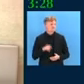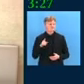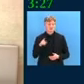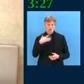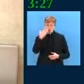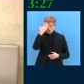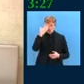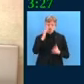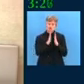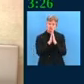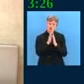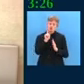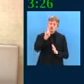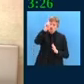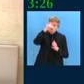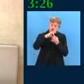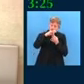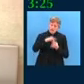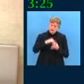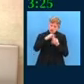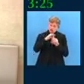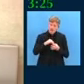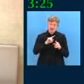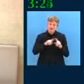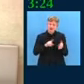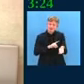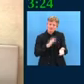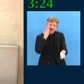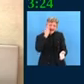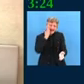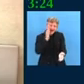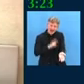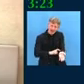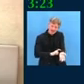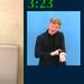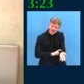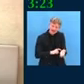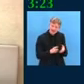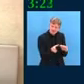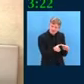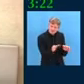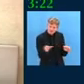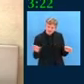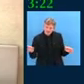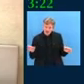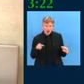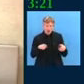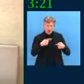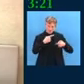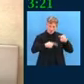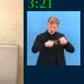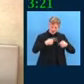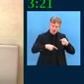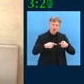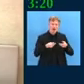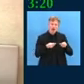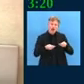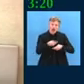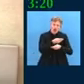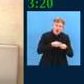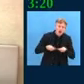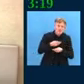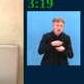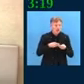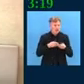ethnic divisions that is represented at political, economic, and cultural level are very well preserved and definitely